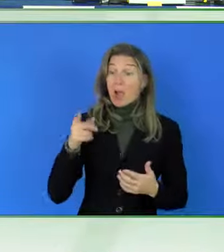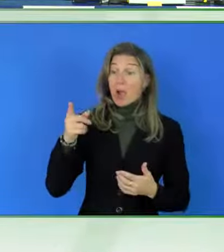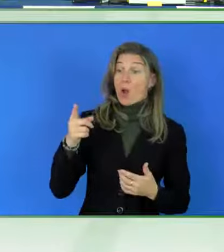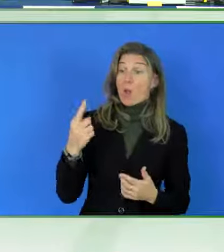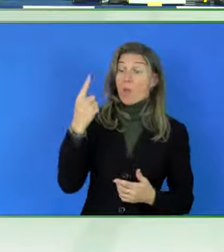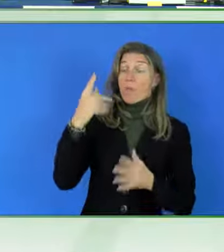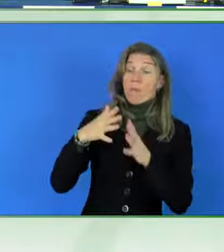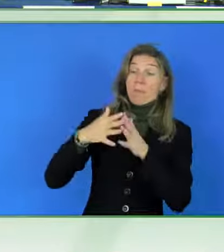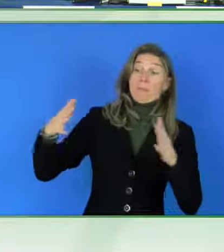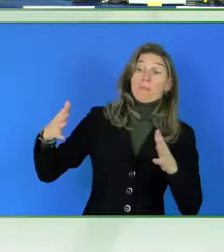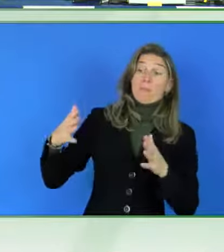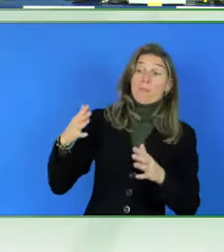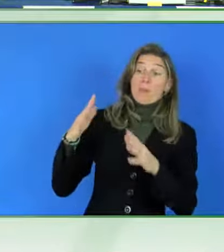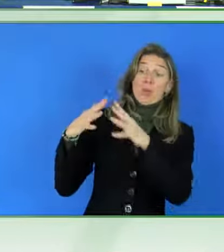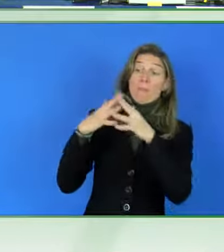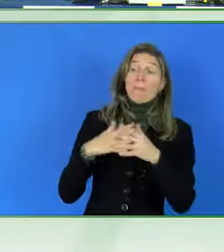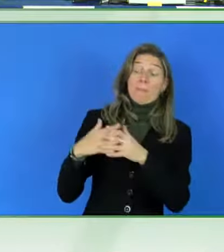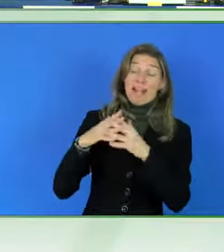which one that is soon.